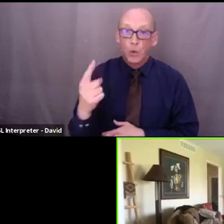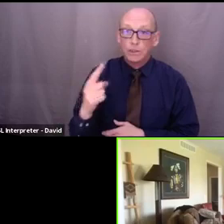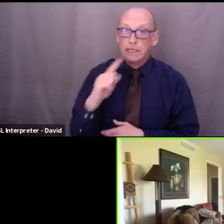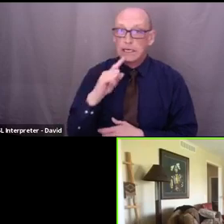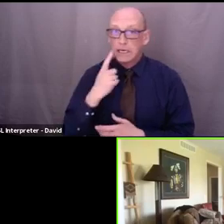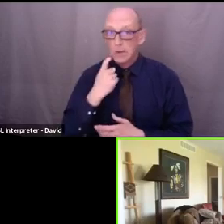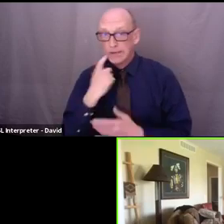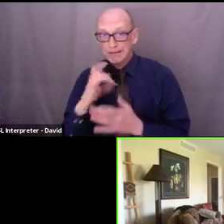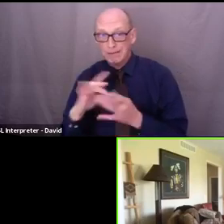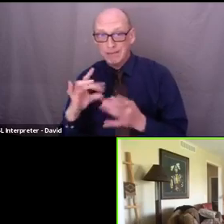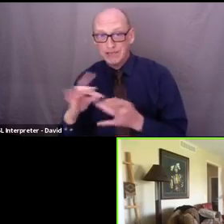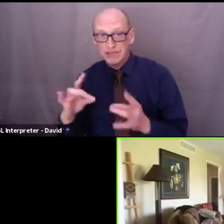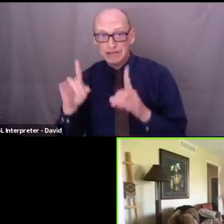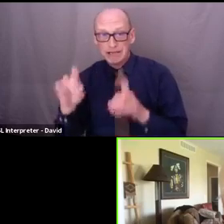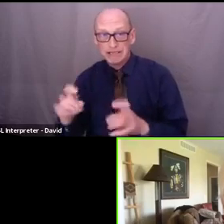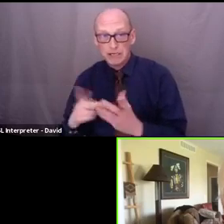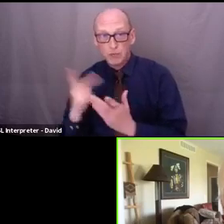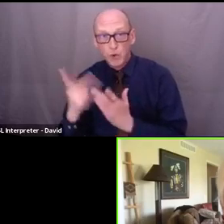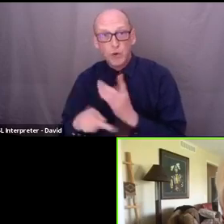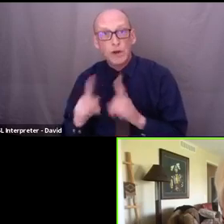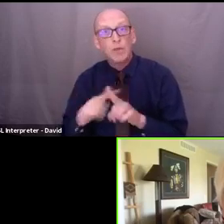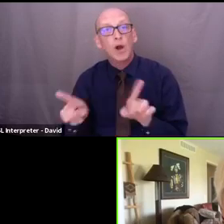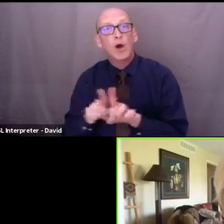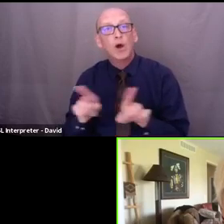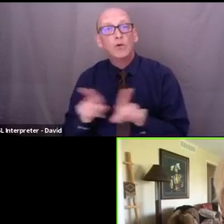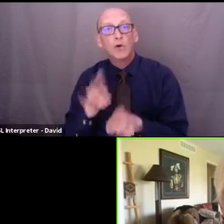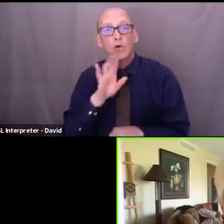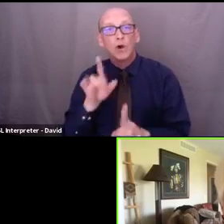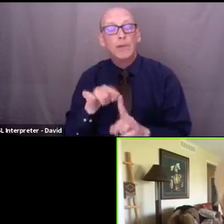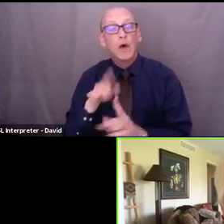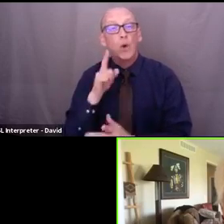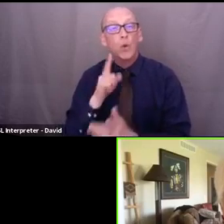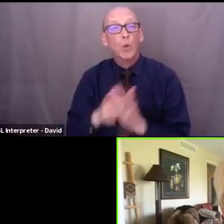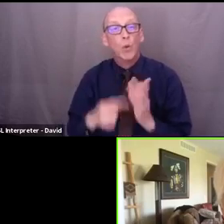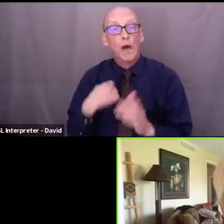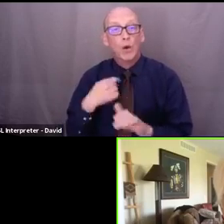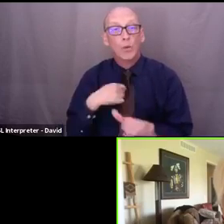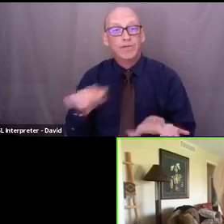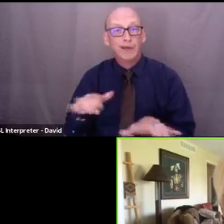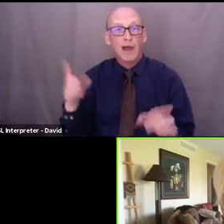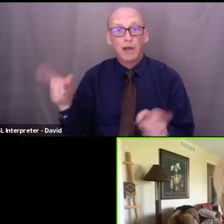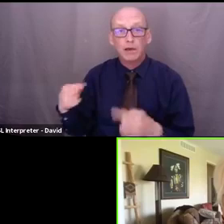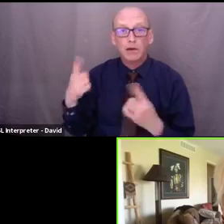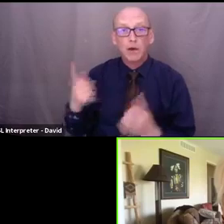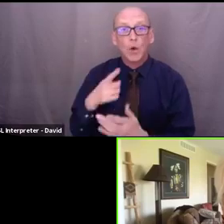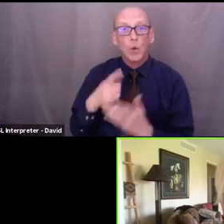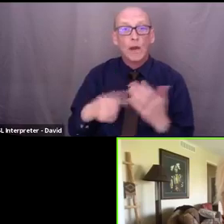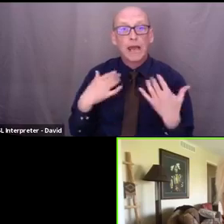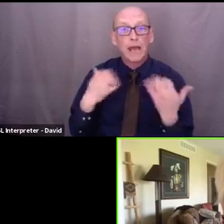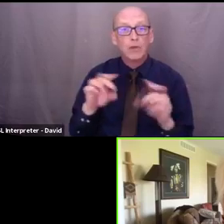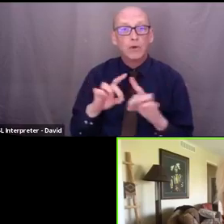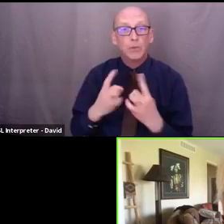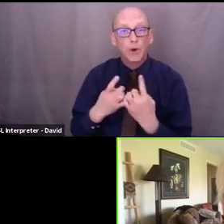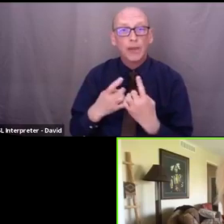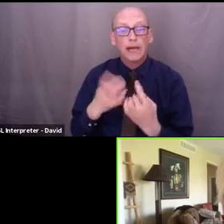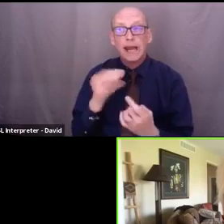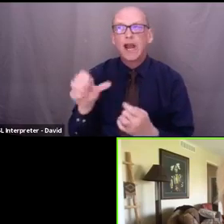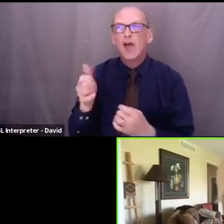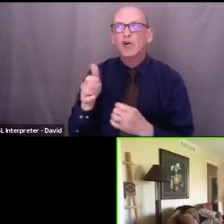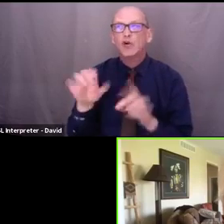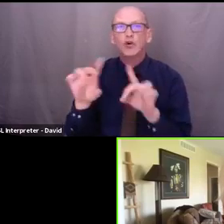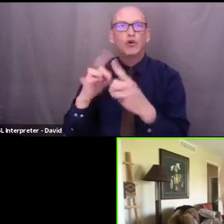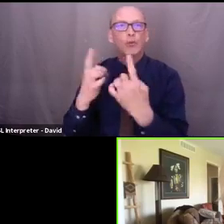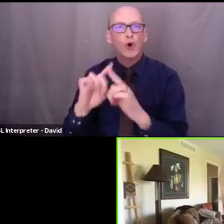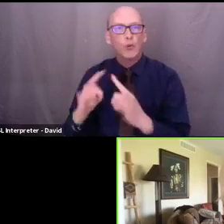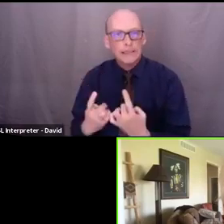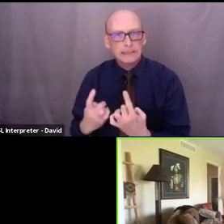but also if you could just touch on what has been done and what the health department and other areas are doing